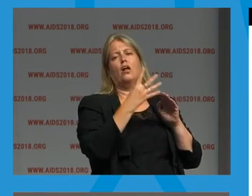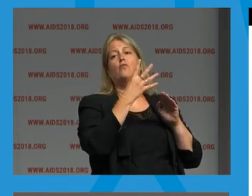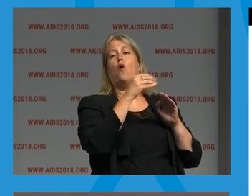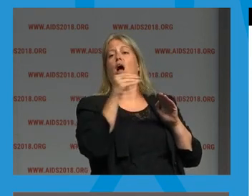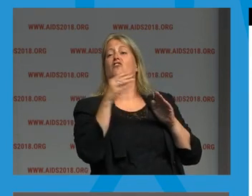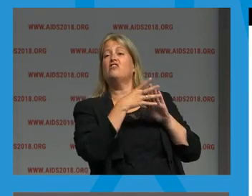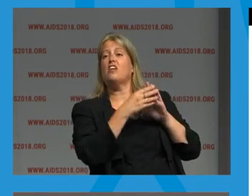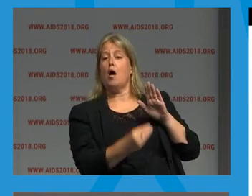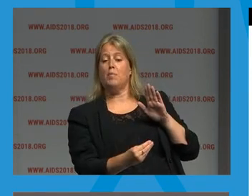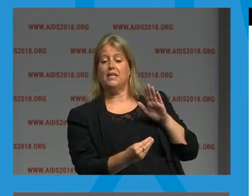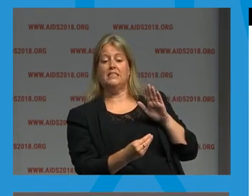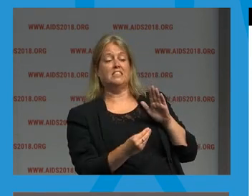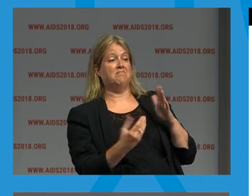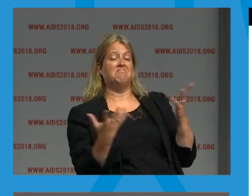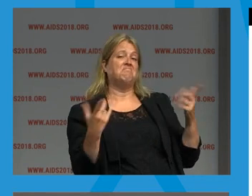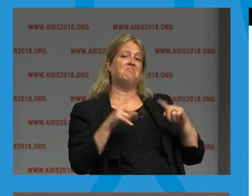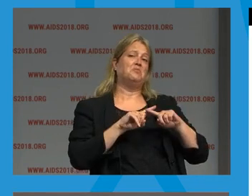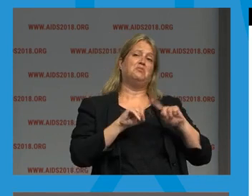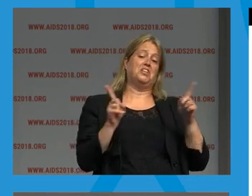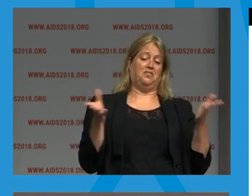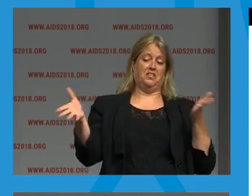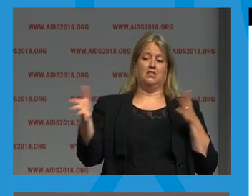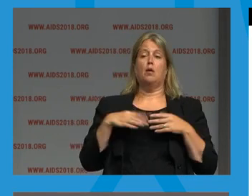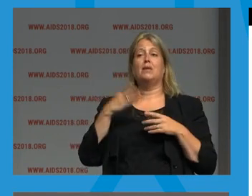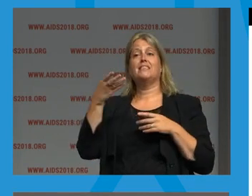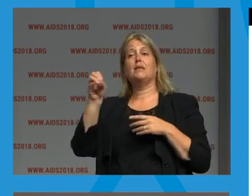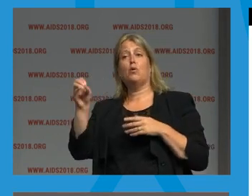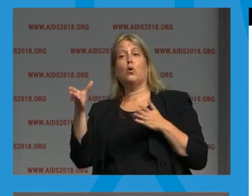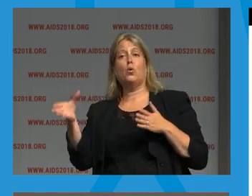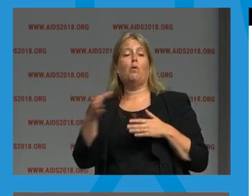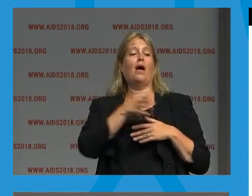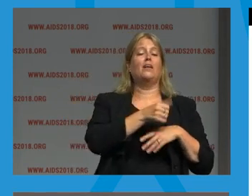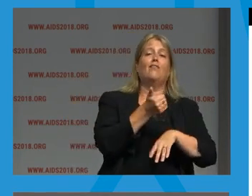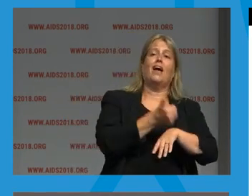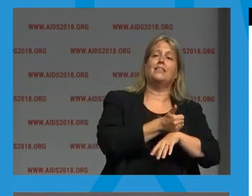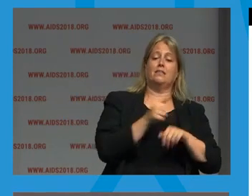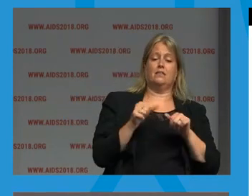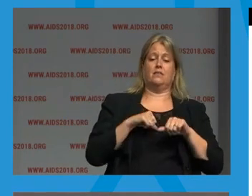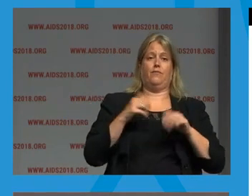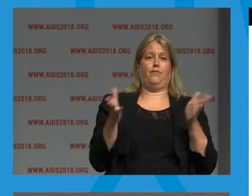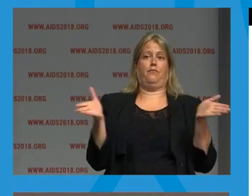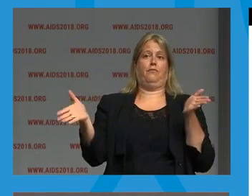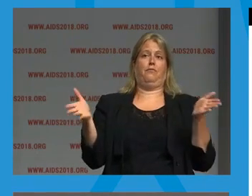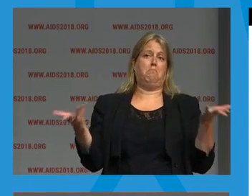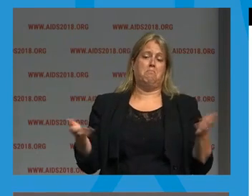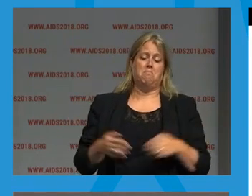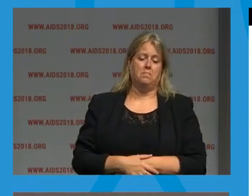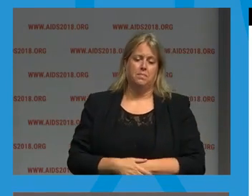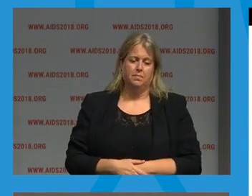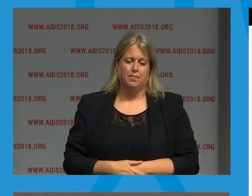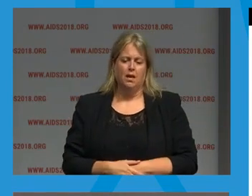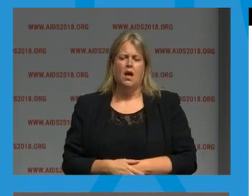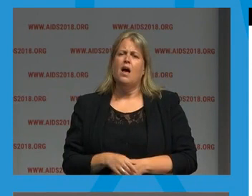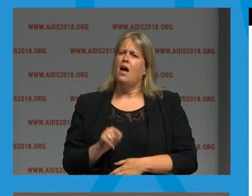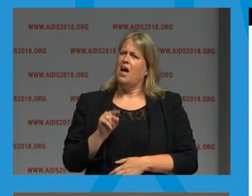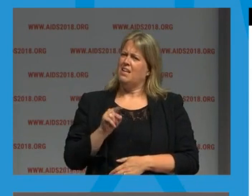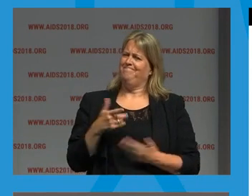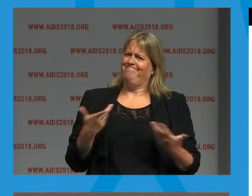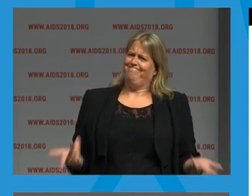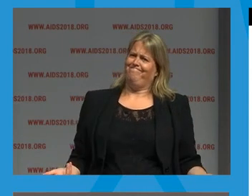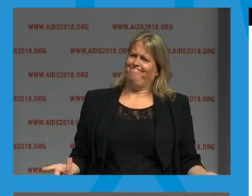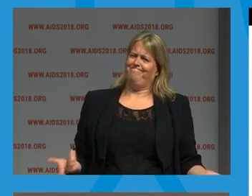again, no difference between placebo and the vaccine itself. So that was